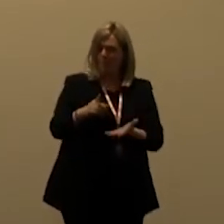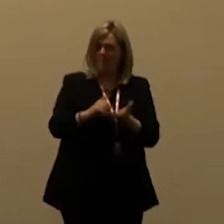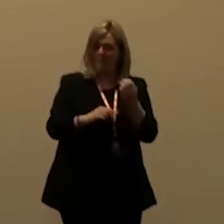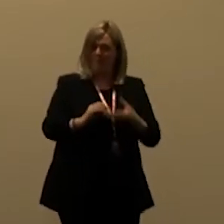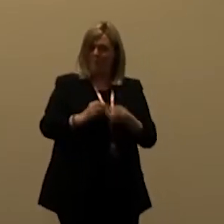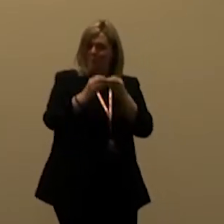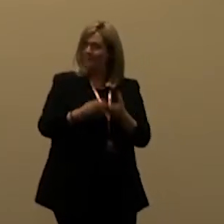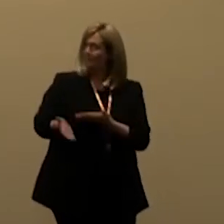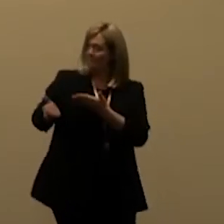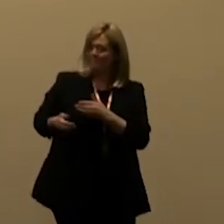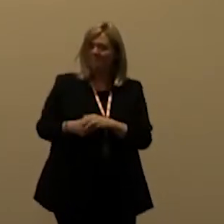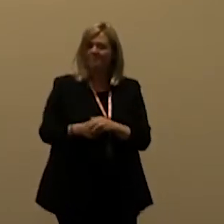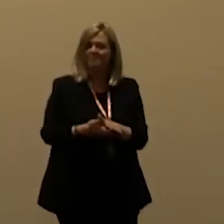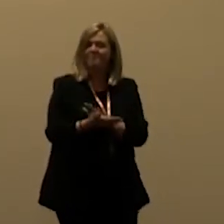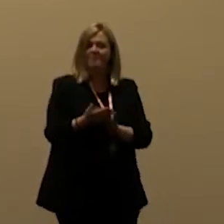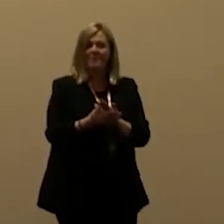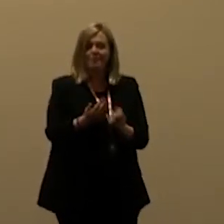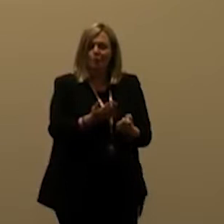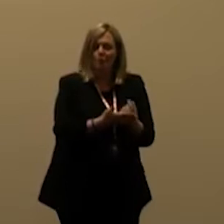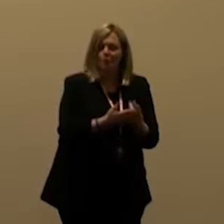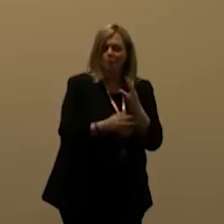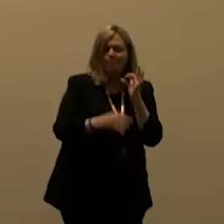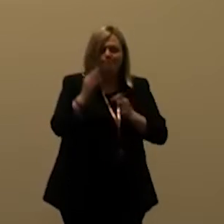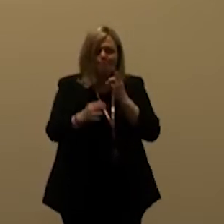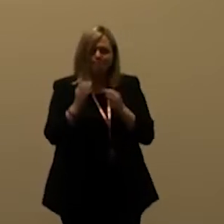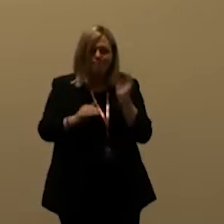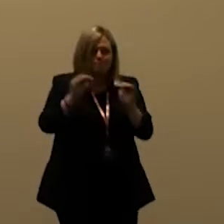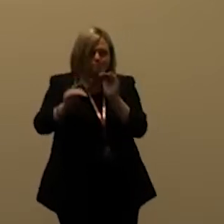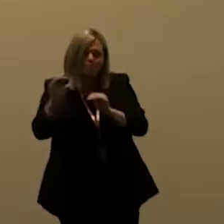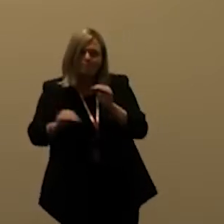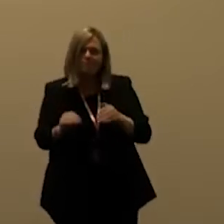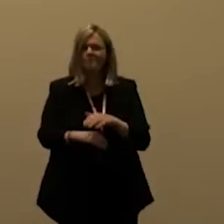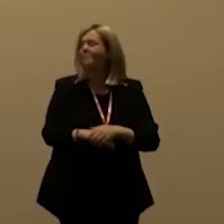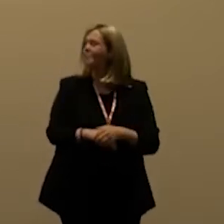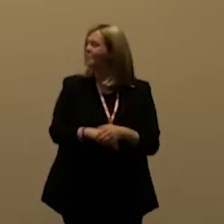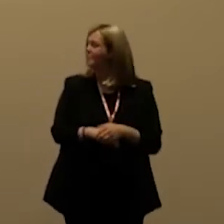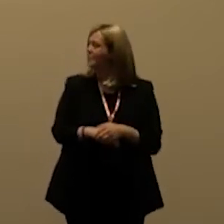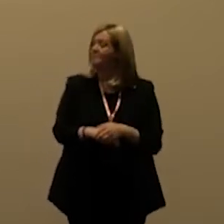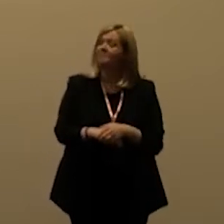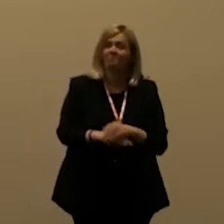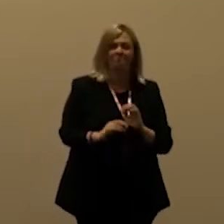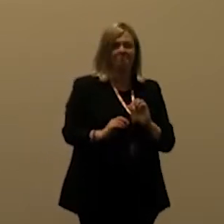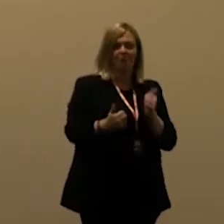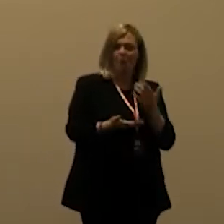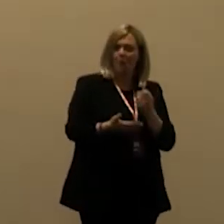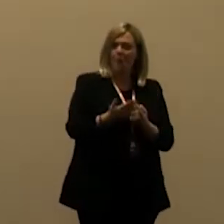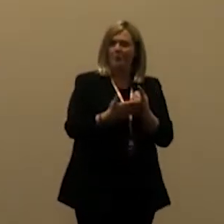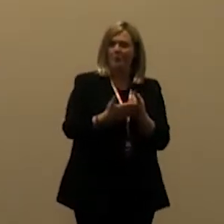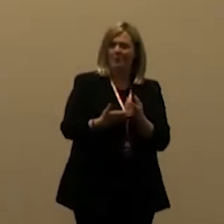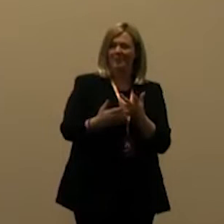do, which meant that we had the opportunity to ask loads of questions. I mean, it was basically an opportunity to hang out.